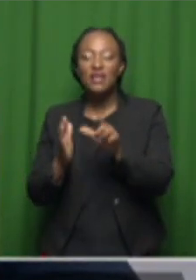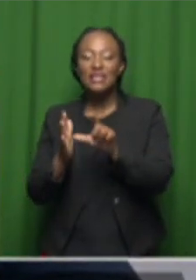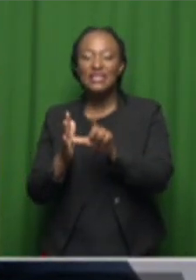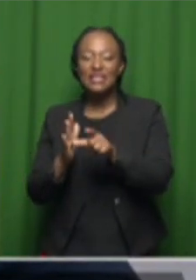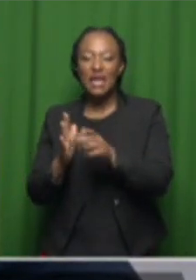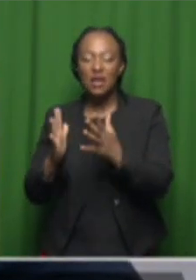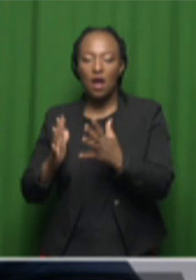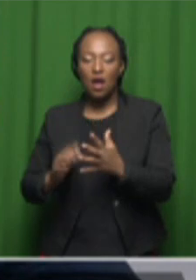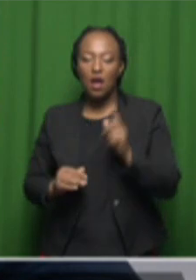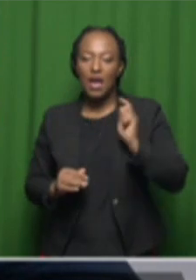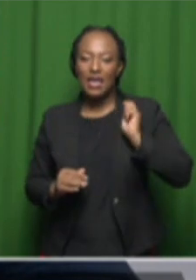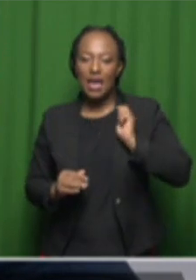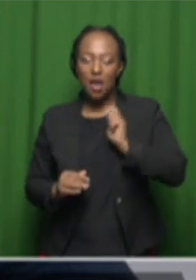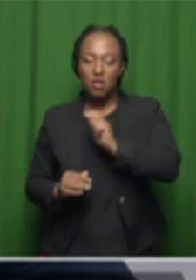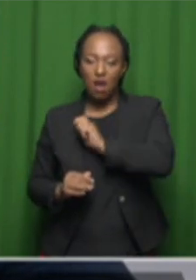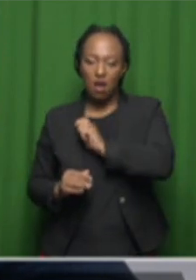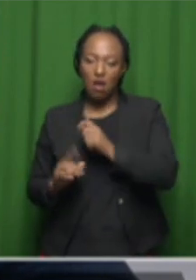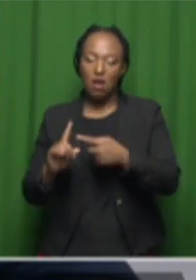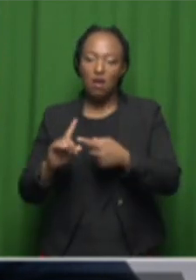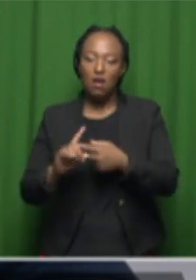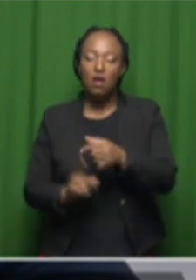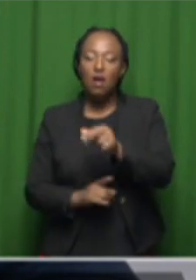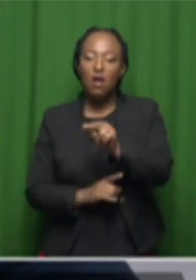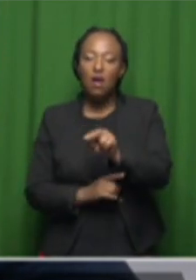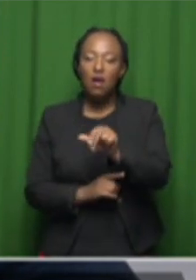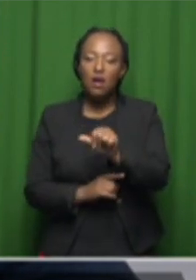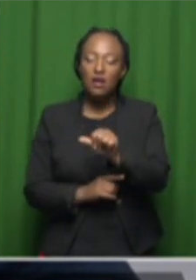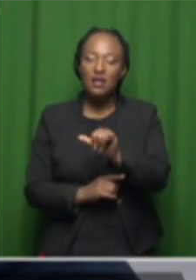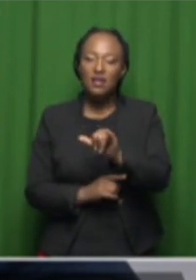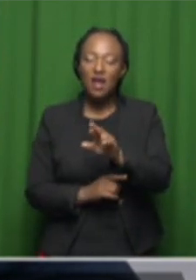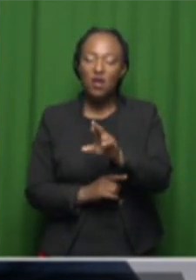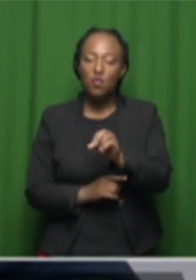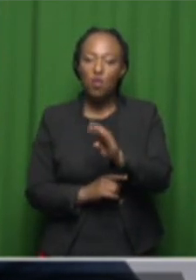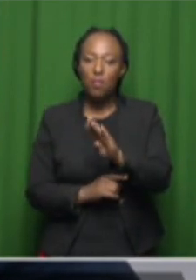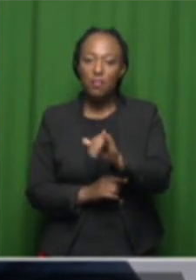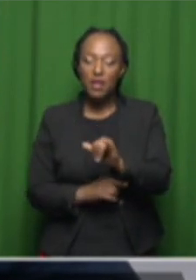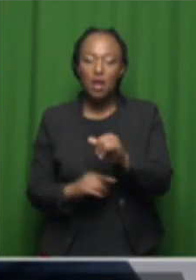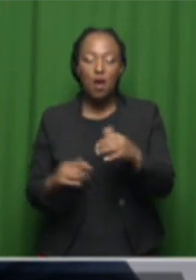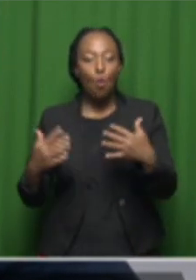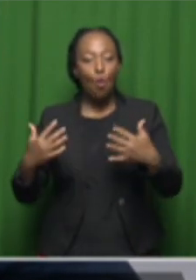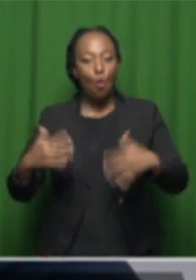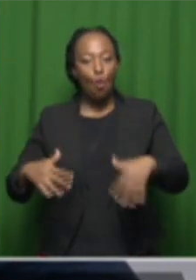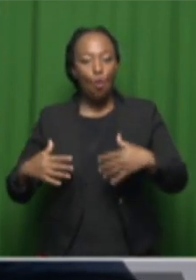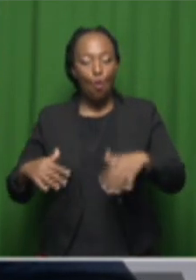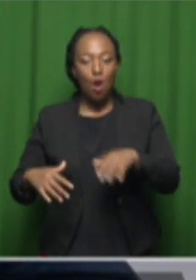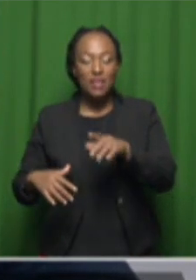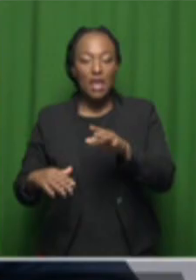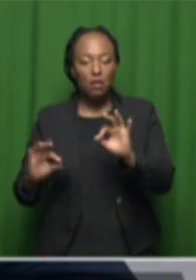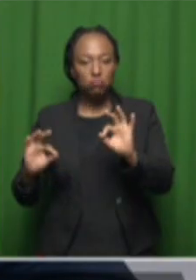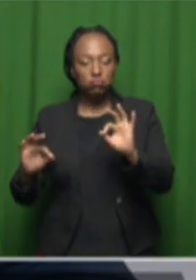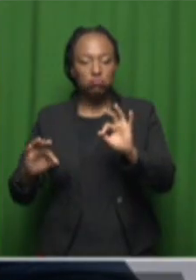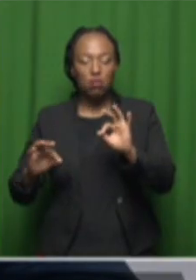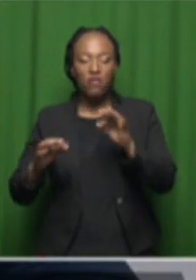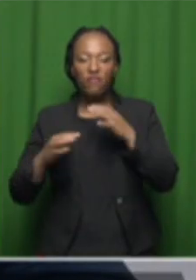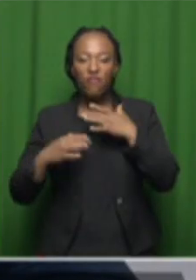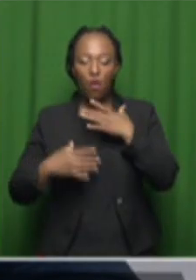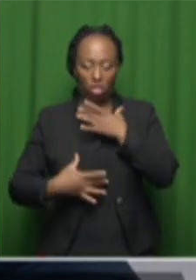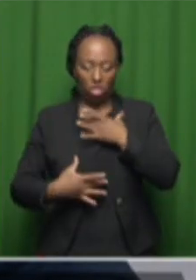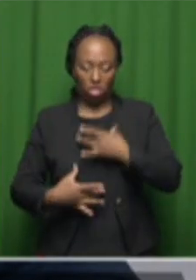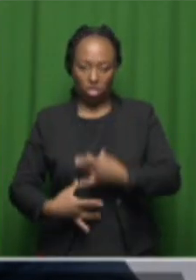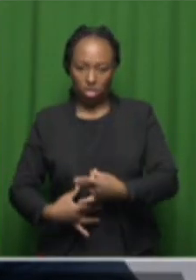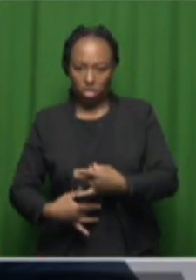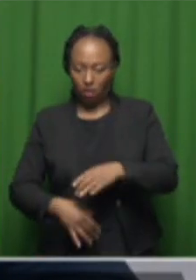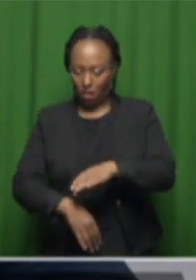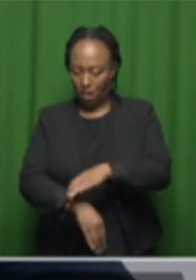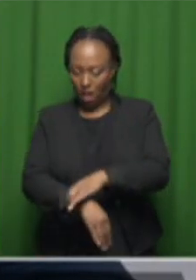Kenya, in Nairobi, but Kenya is really, I think, the heart of jewelry design on the continent at the moment. Okay. So there's an amazing designer there, really an icon